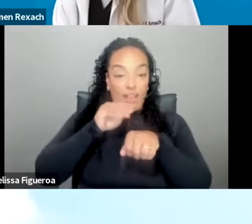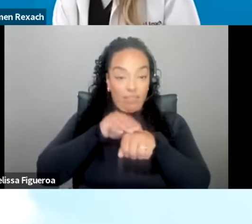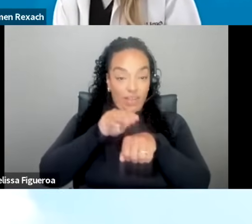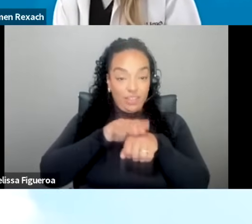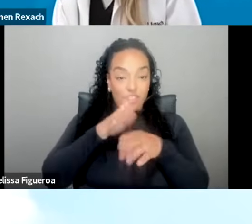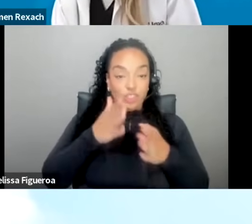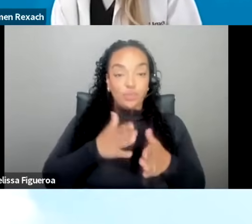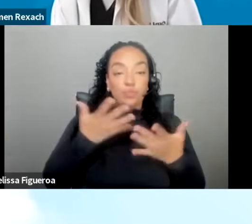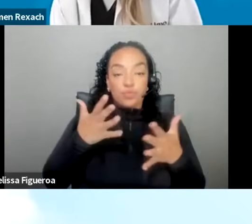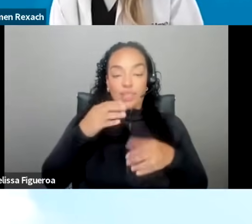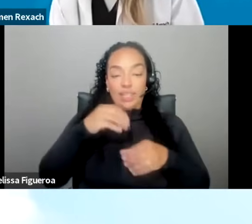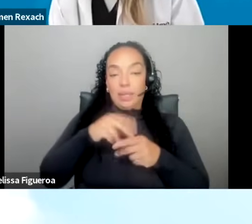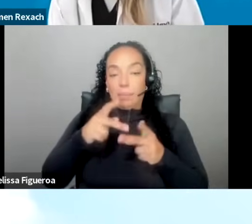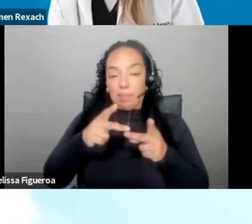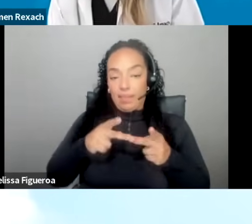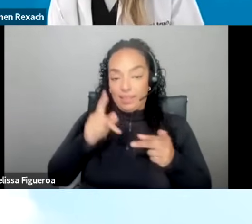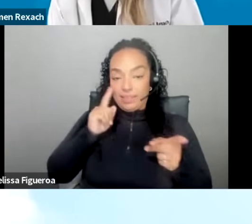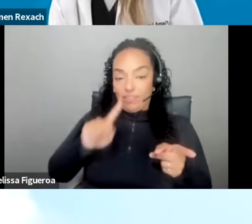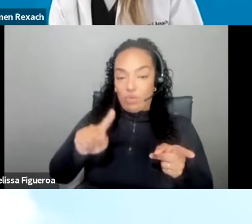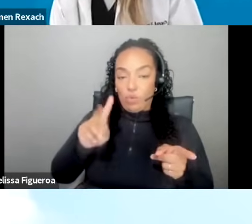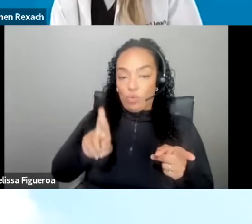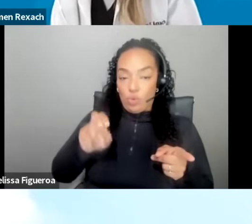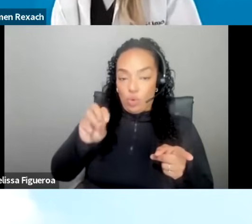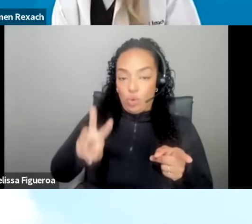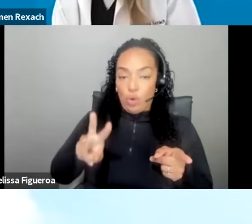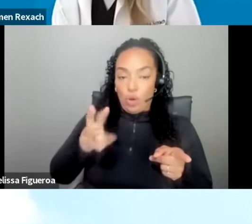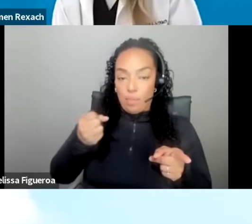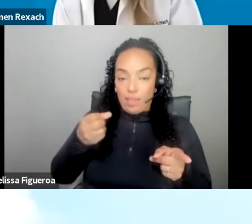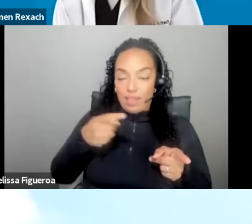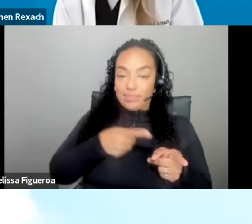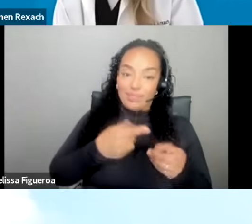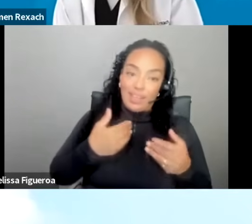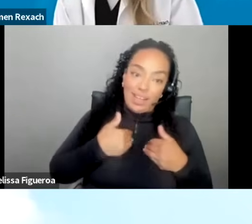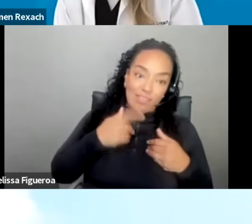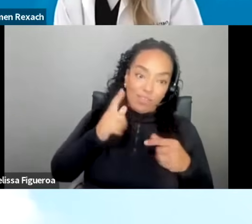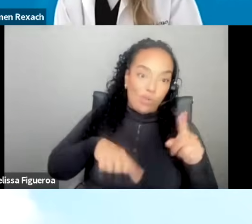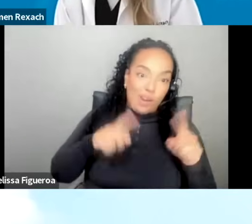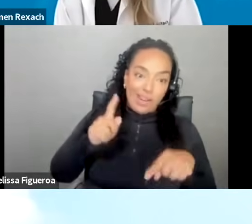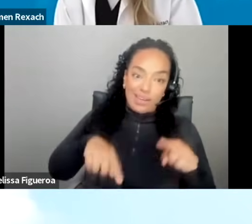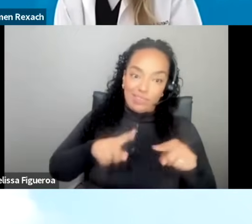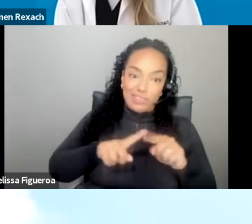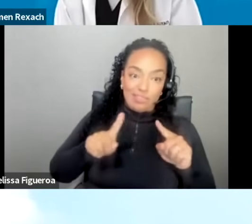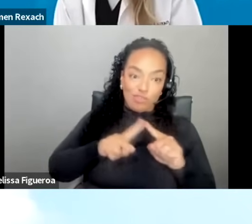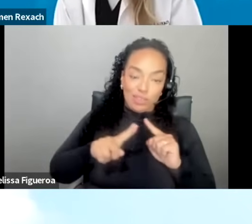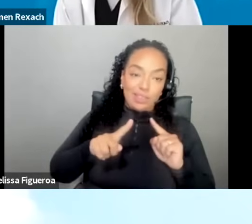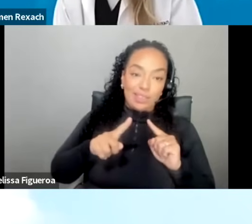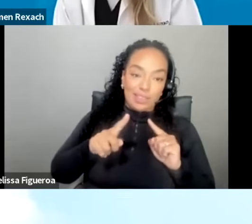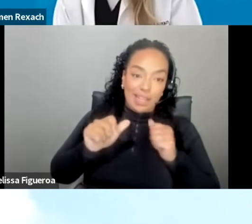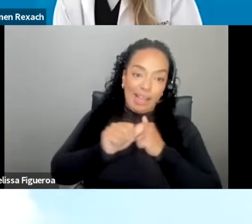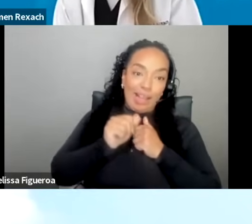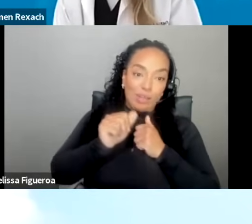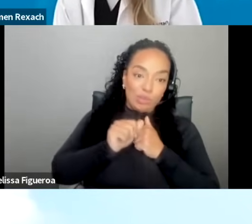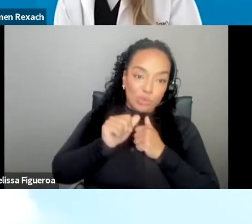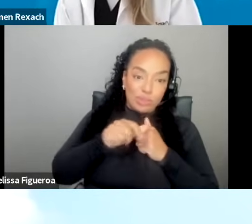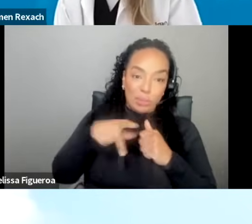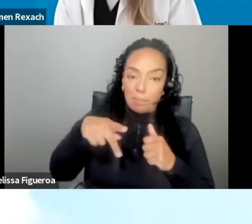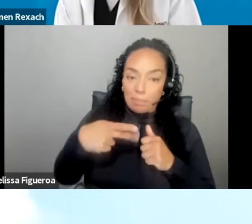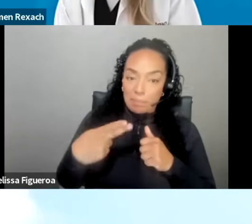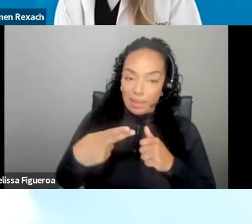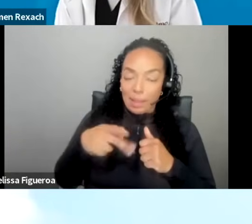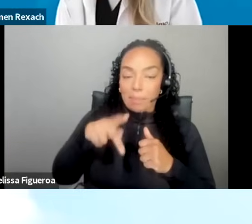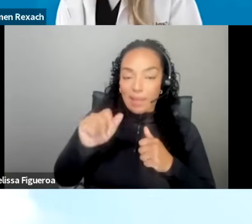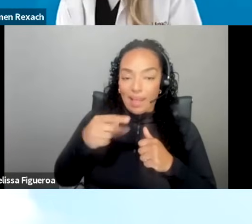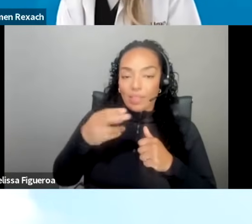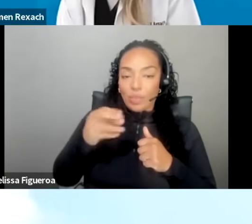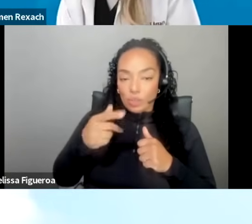milk. We are aware that raw milk does contain a variety of hazards, pathogens, and we've